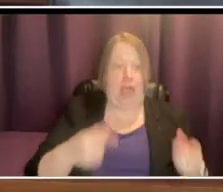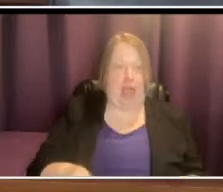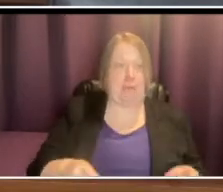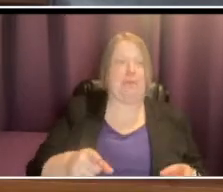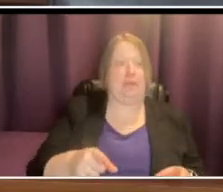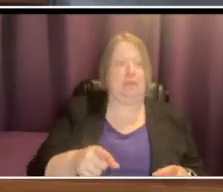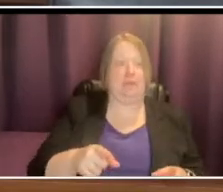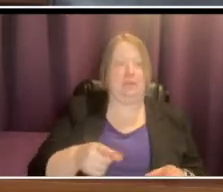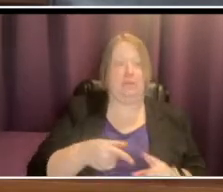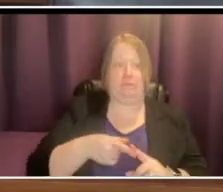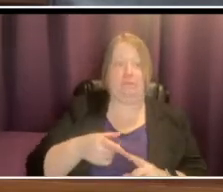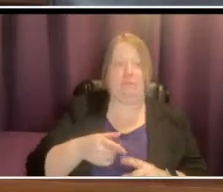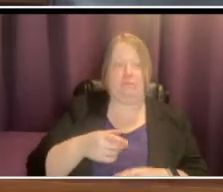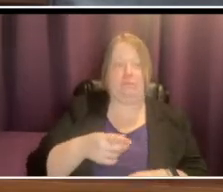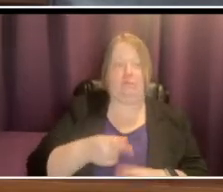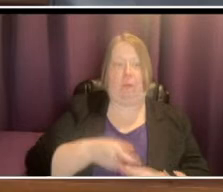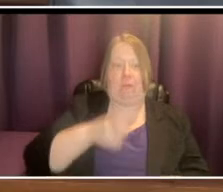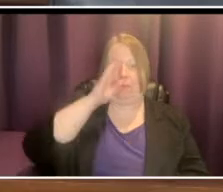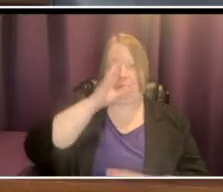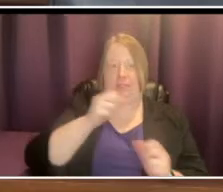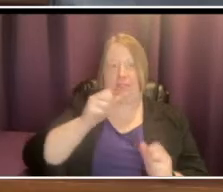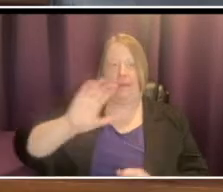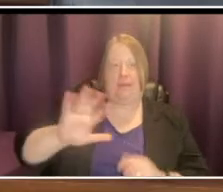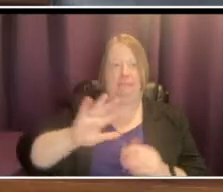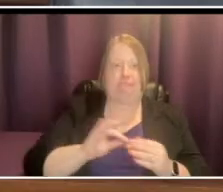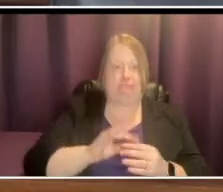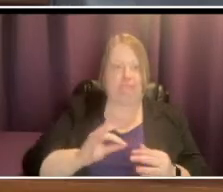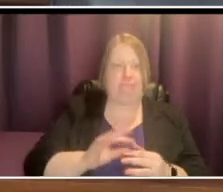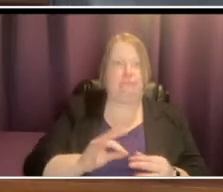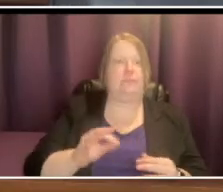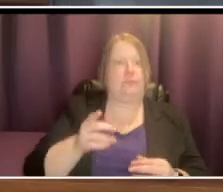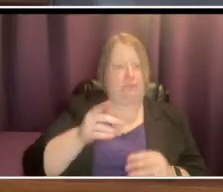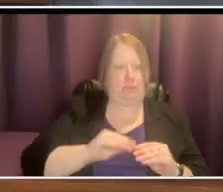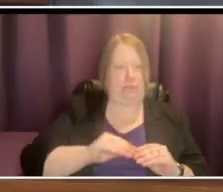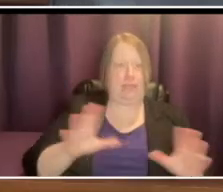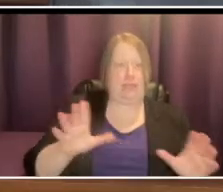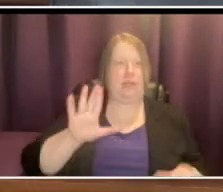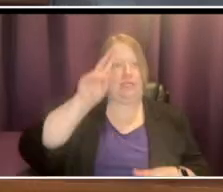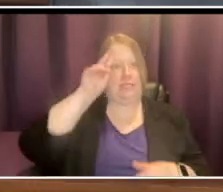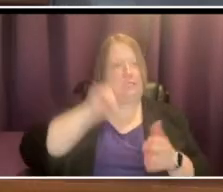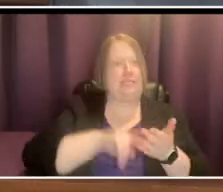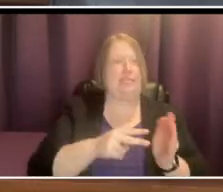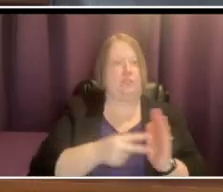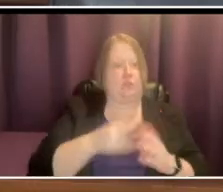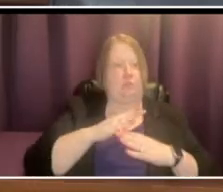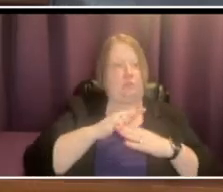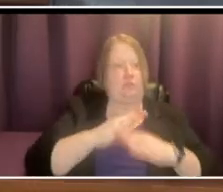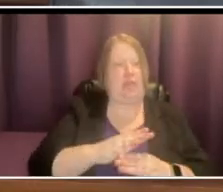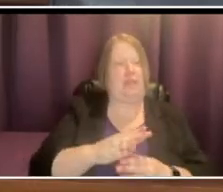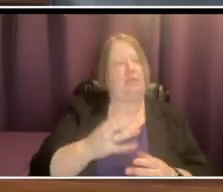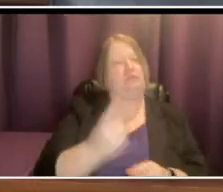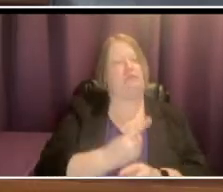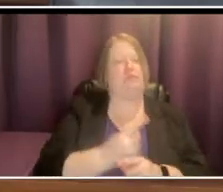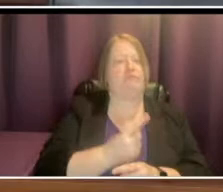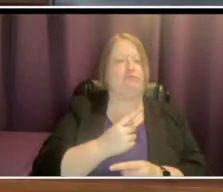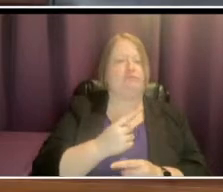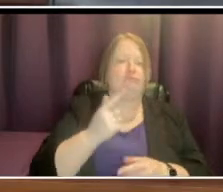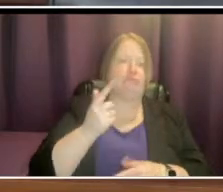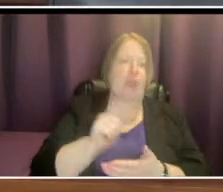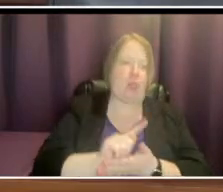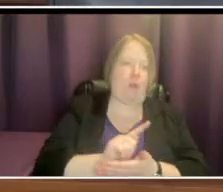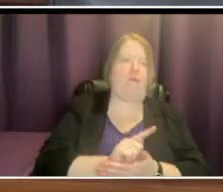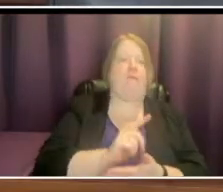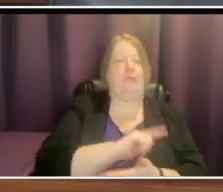orderly transfer of power. We all recall, for example, President Trump's tape-recorded call with Georgia Secretary of State